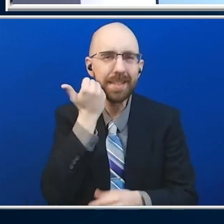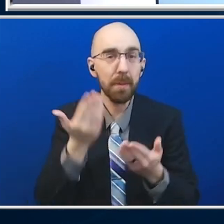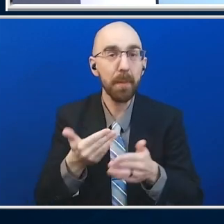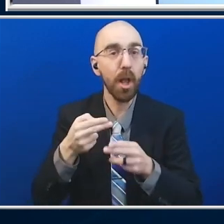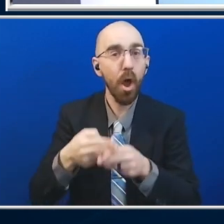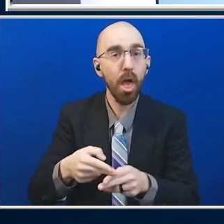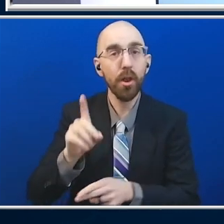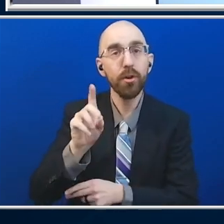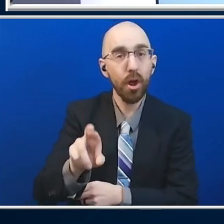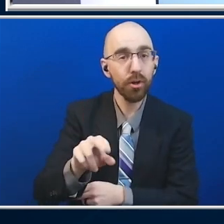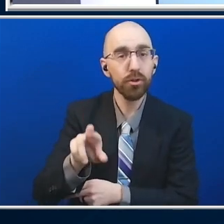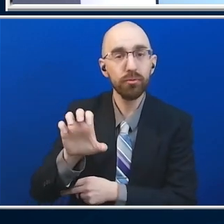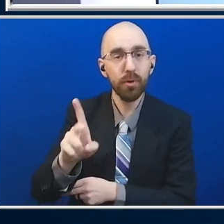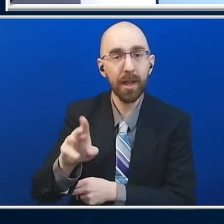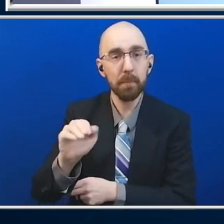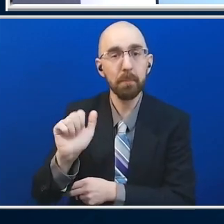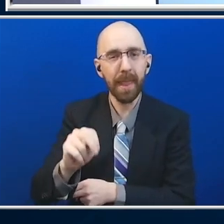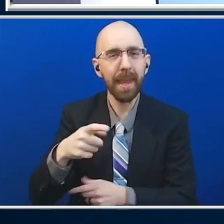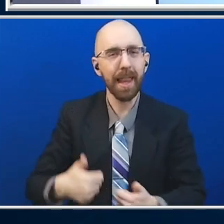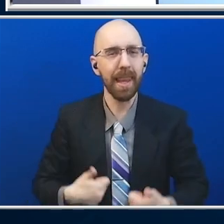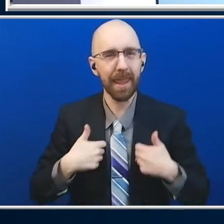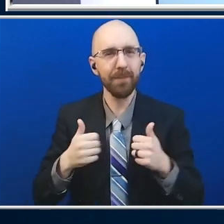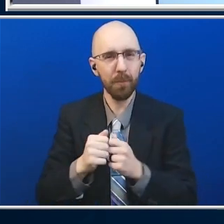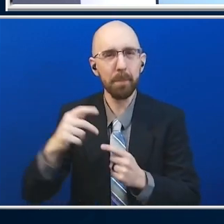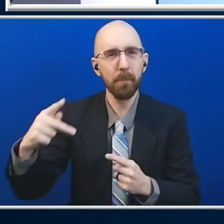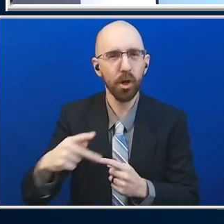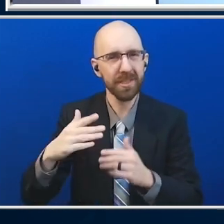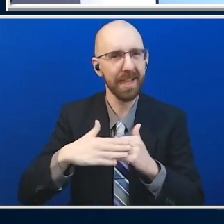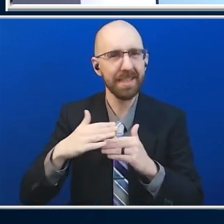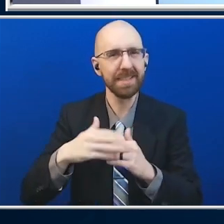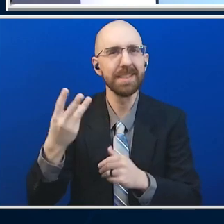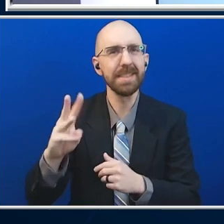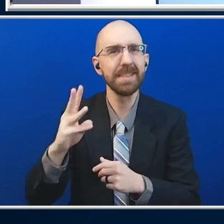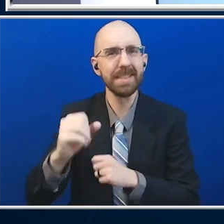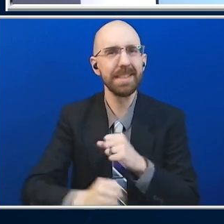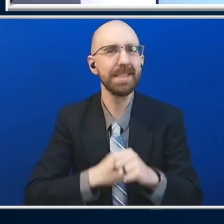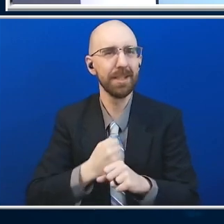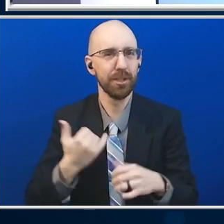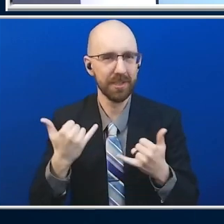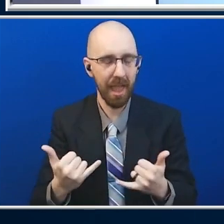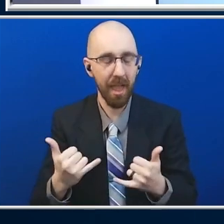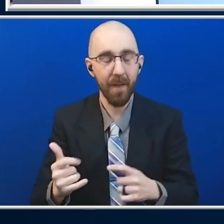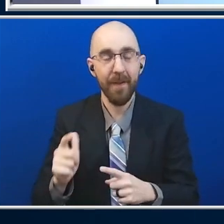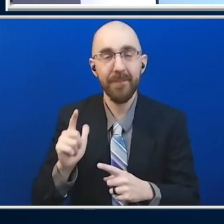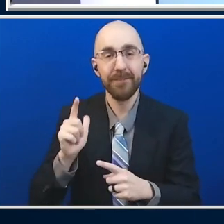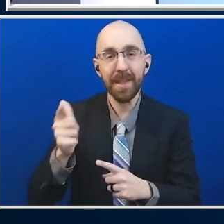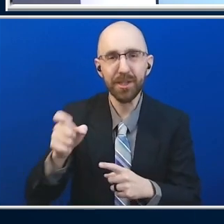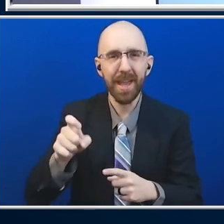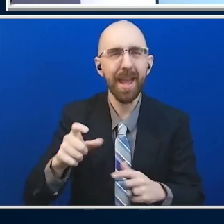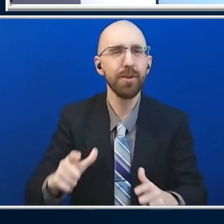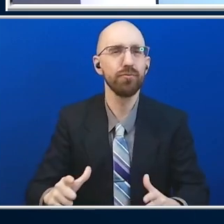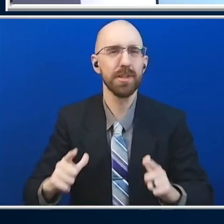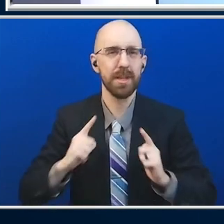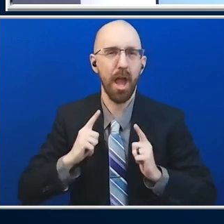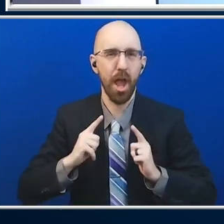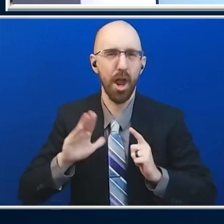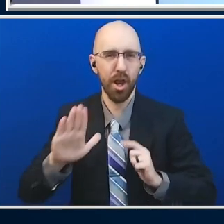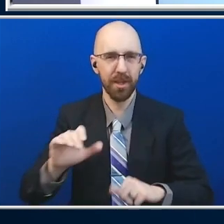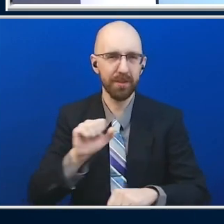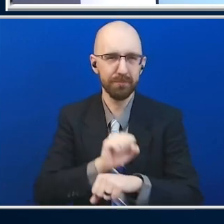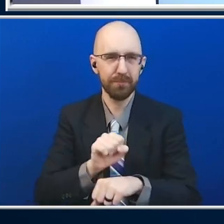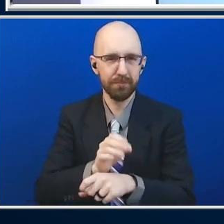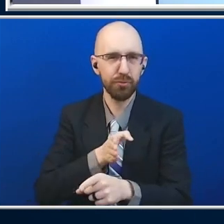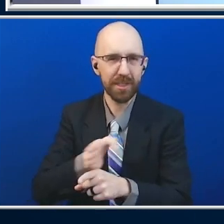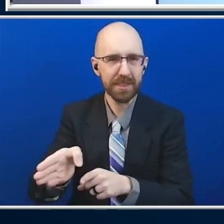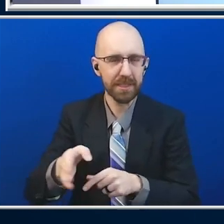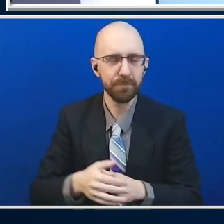with Parkinson's for at least 16 years now and eventually had to retire from his practice. He says he couldn't have made it